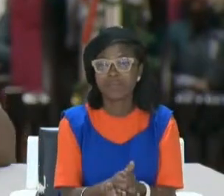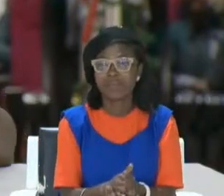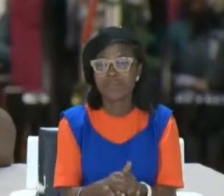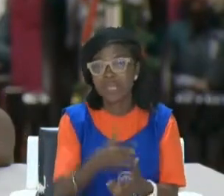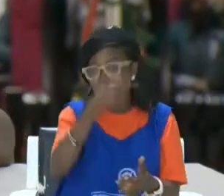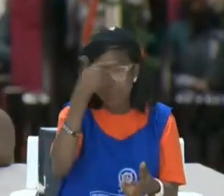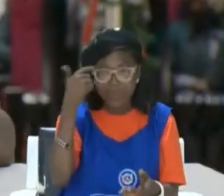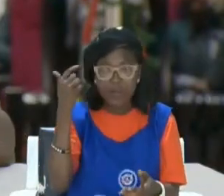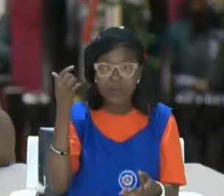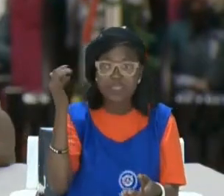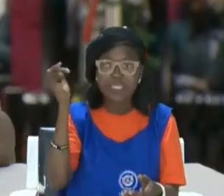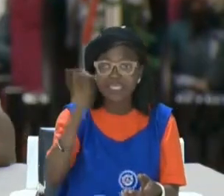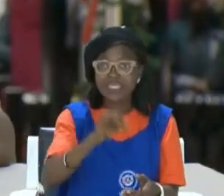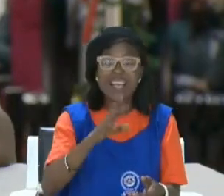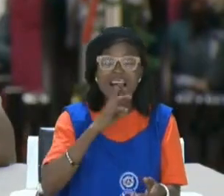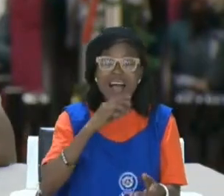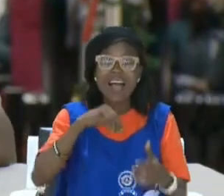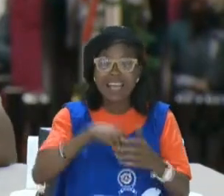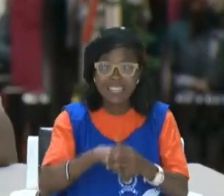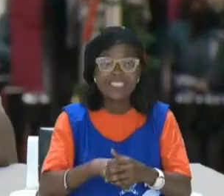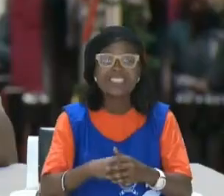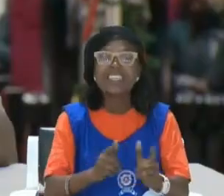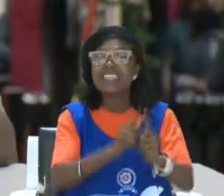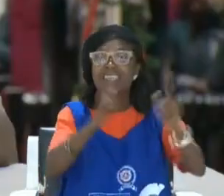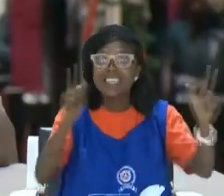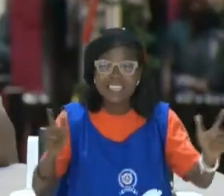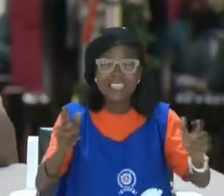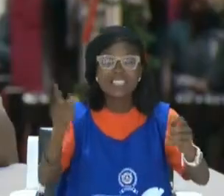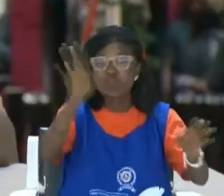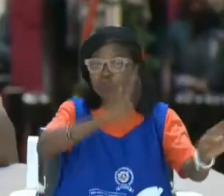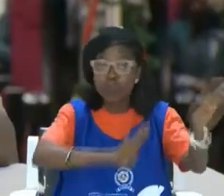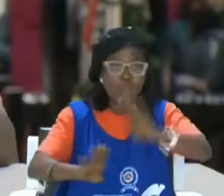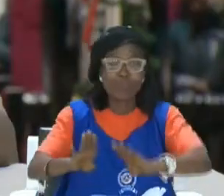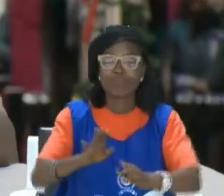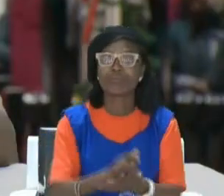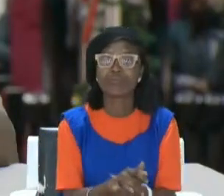Because they are already in great trouble,